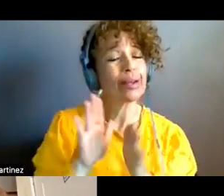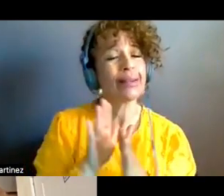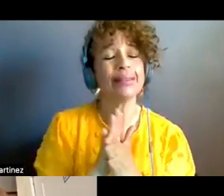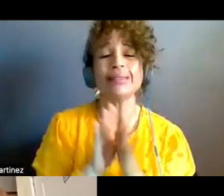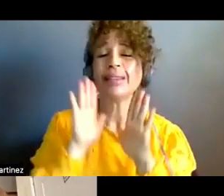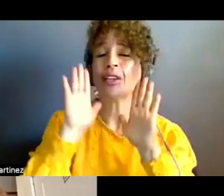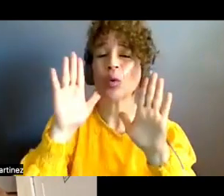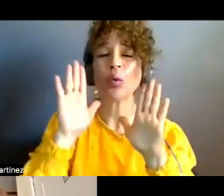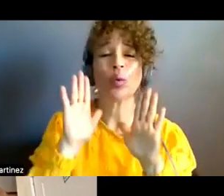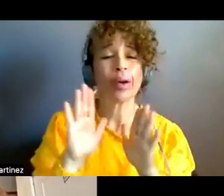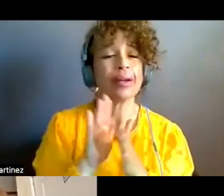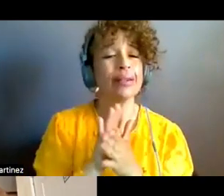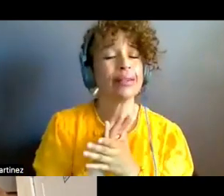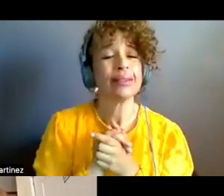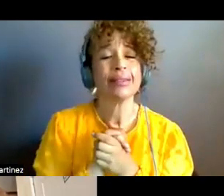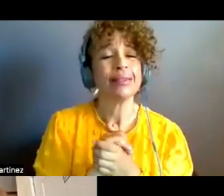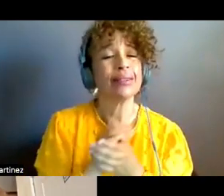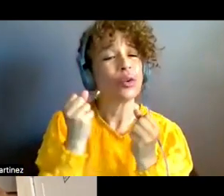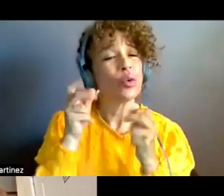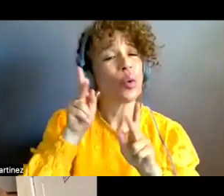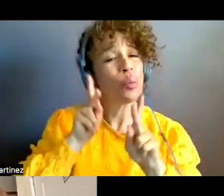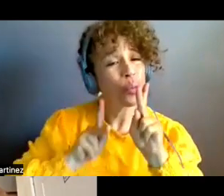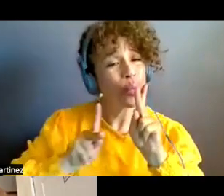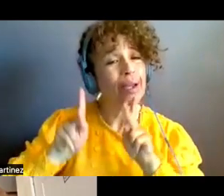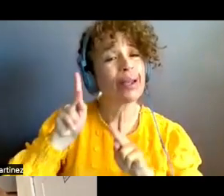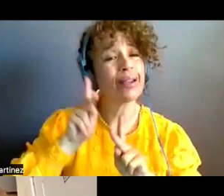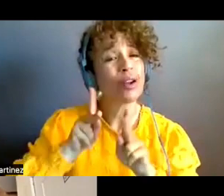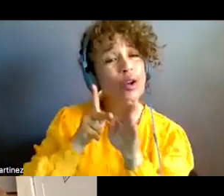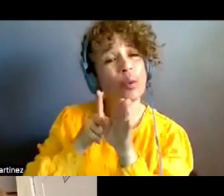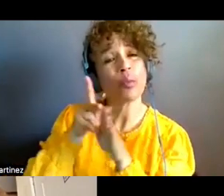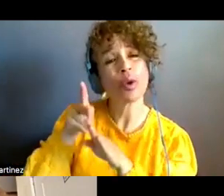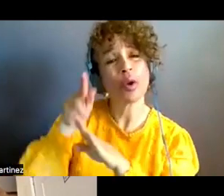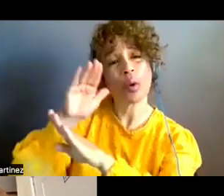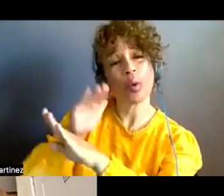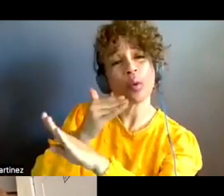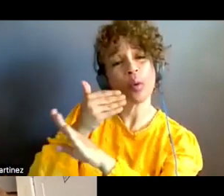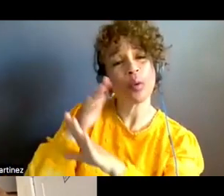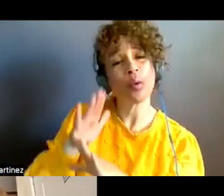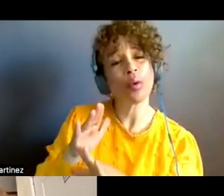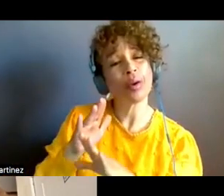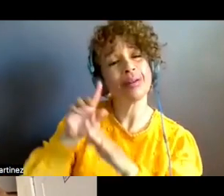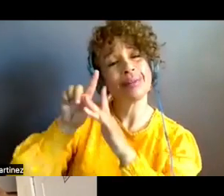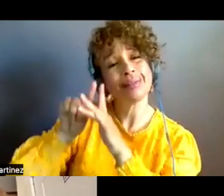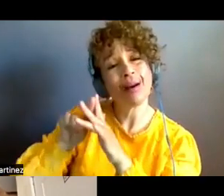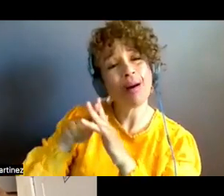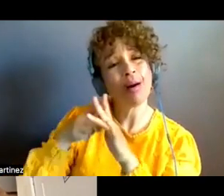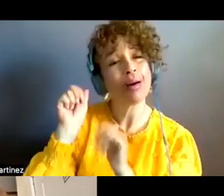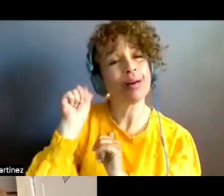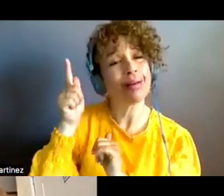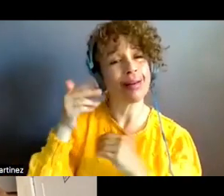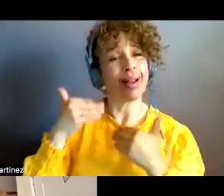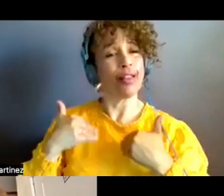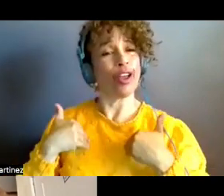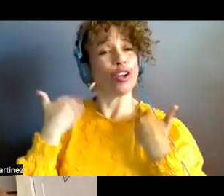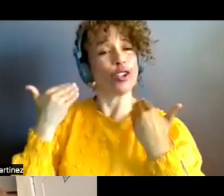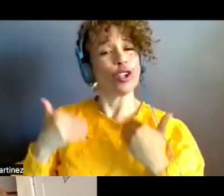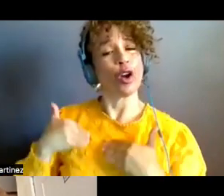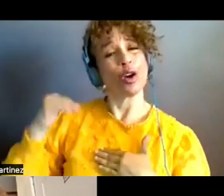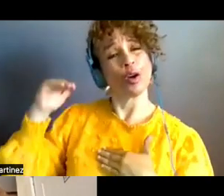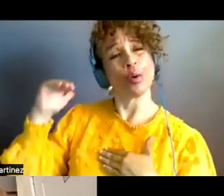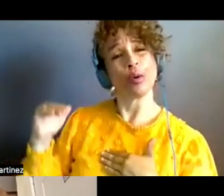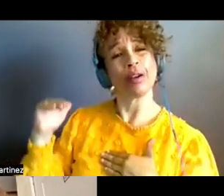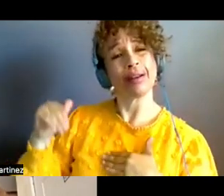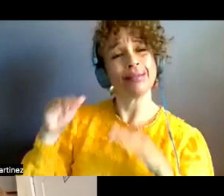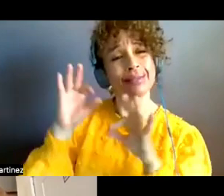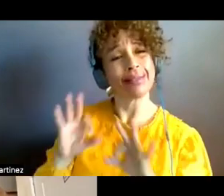great. Yeah. So many people who are professional musicians in older life started as youngsters. It's a really